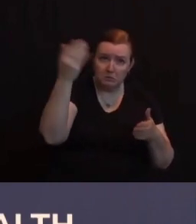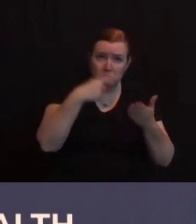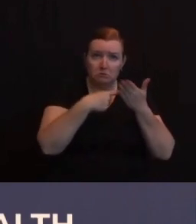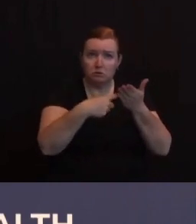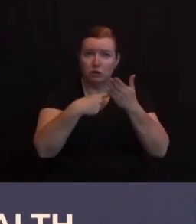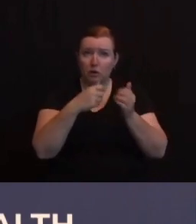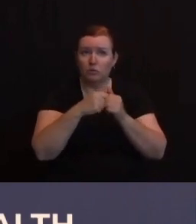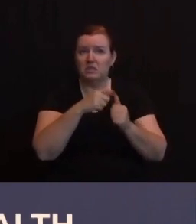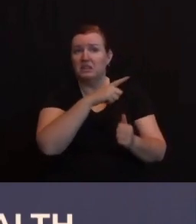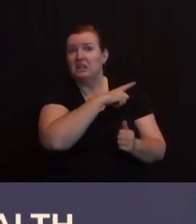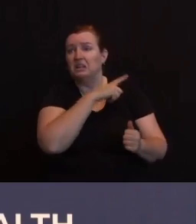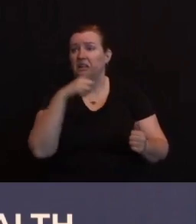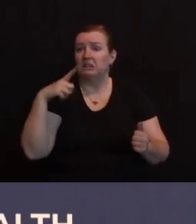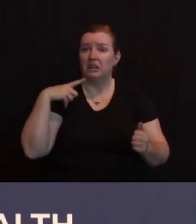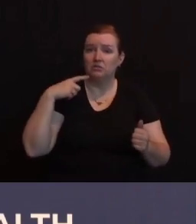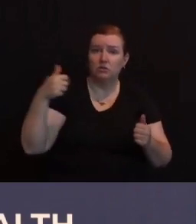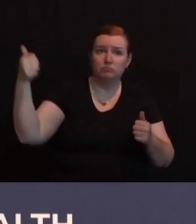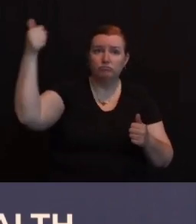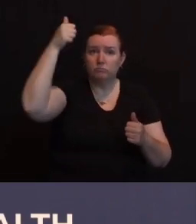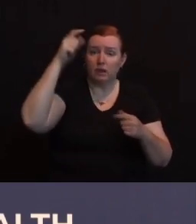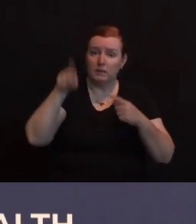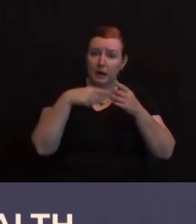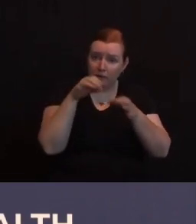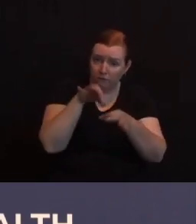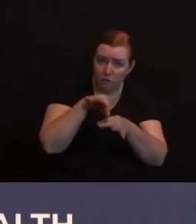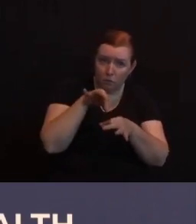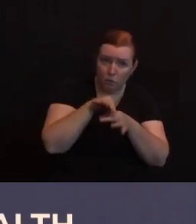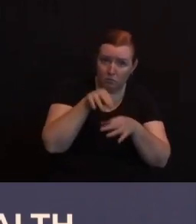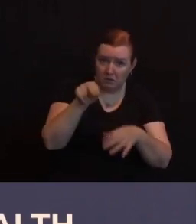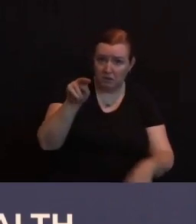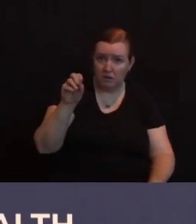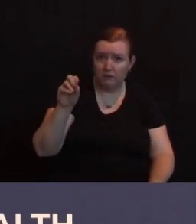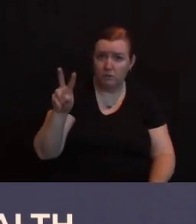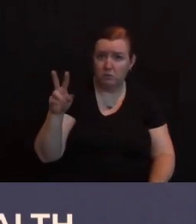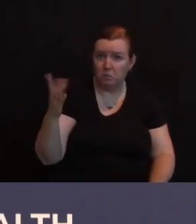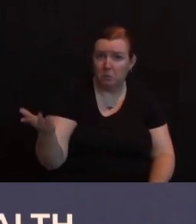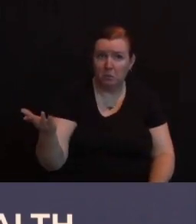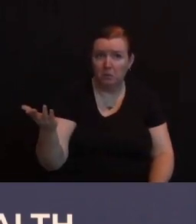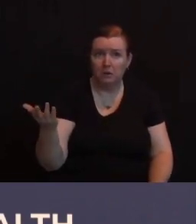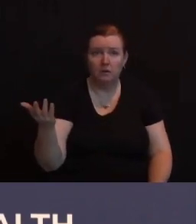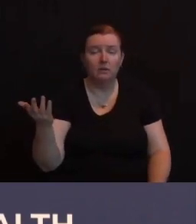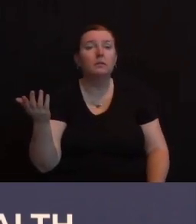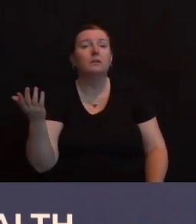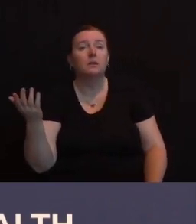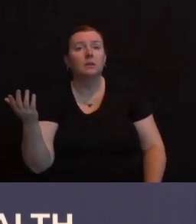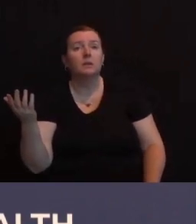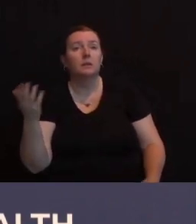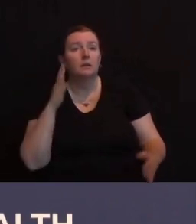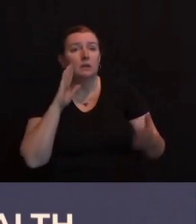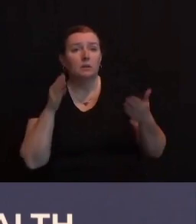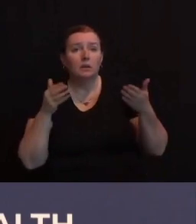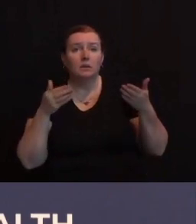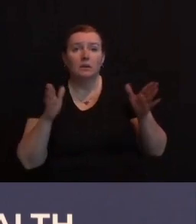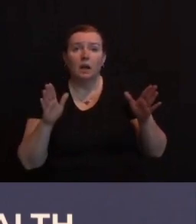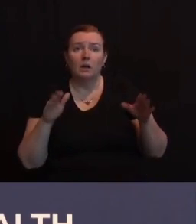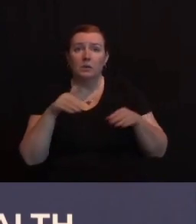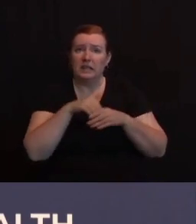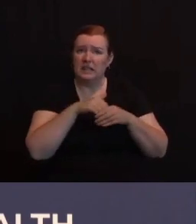on it? Separately from that, do you have any plans to institute in-person early voting for the general